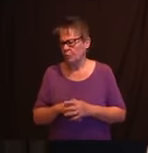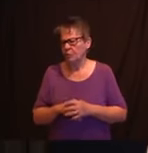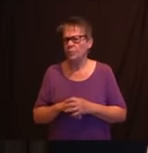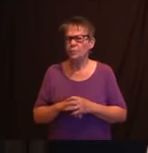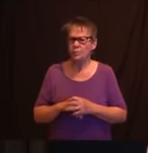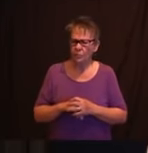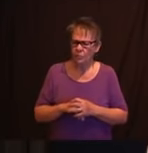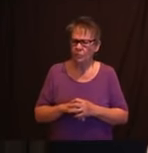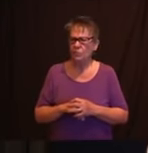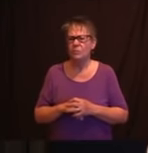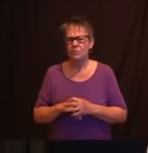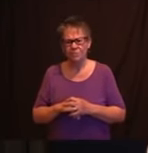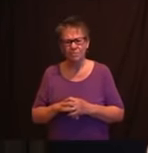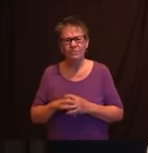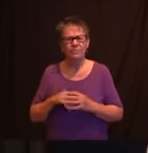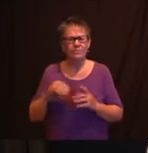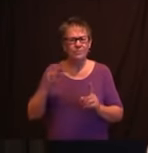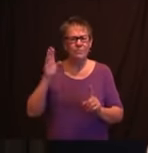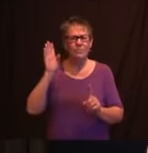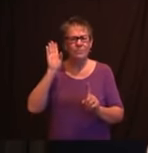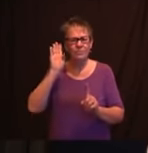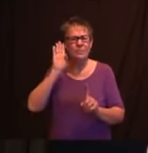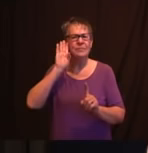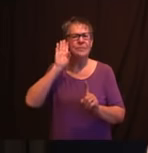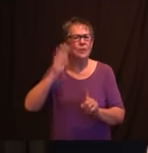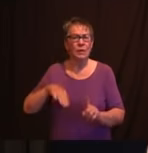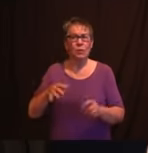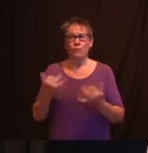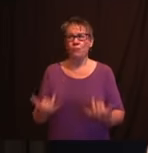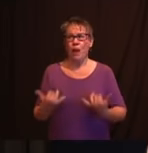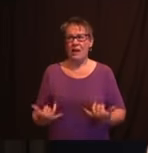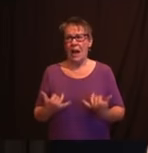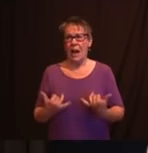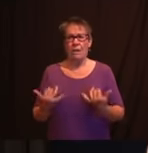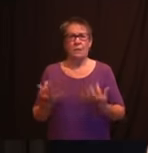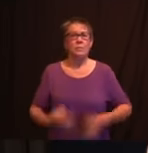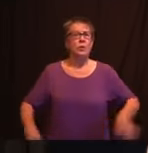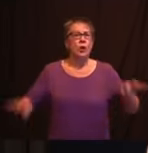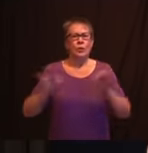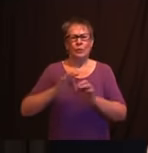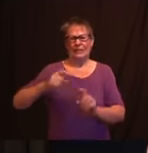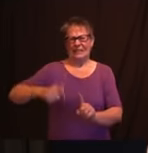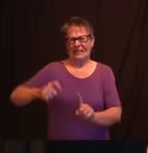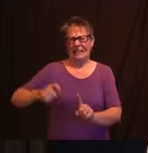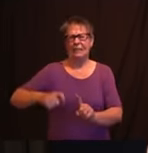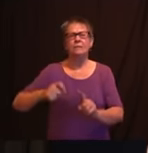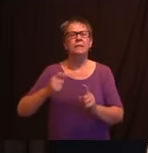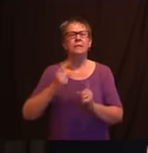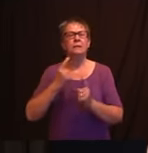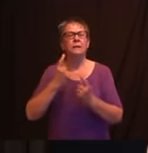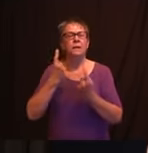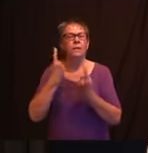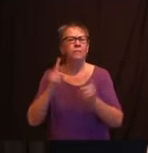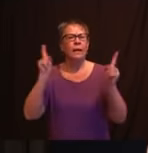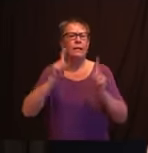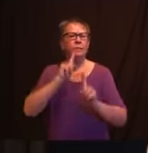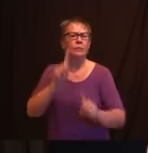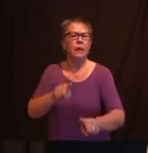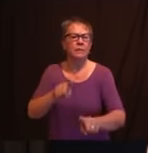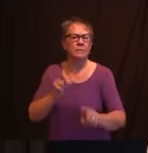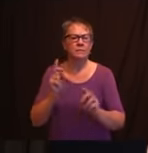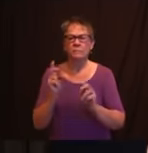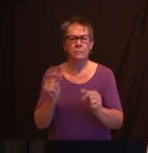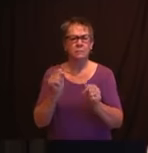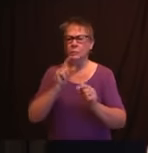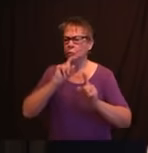effective response, going forward to look at underlying conditions and a systemic approach, and to acknowledge there are